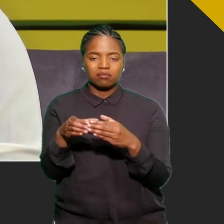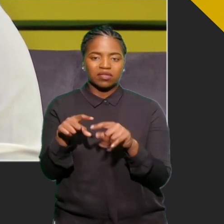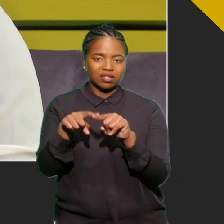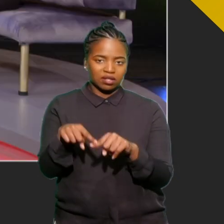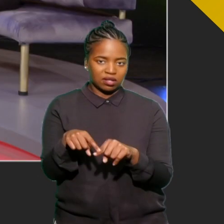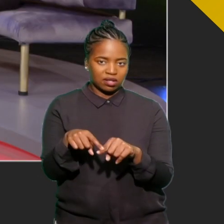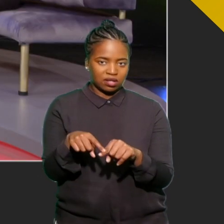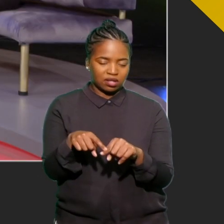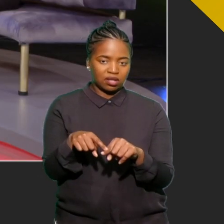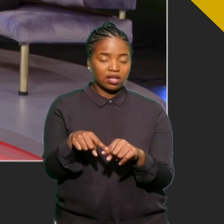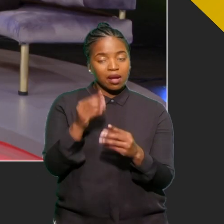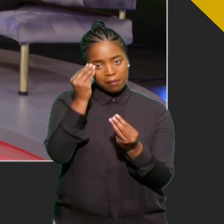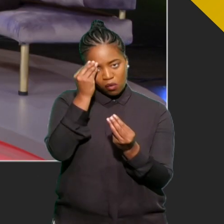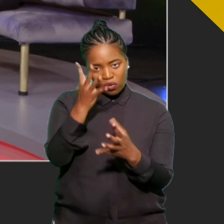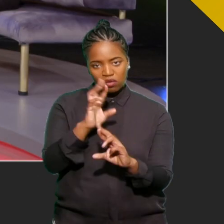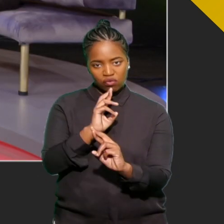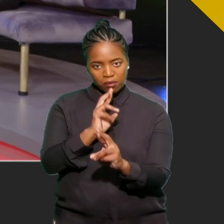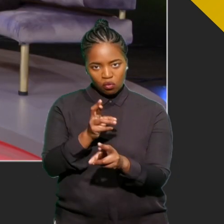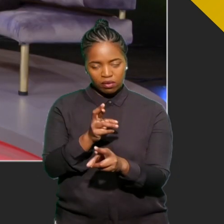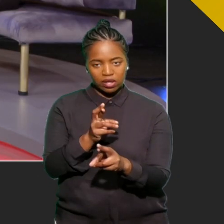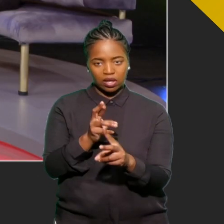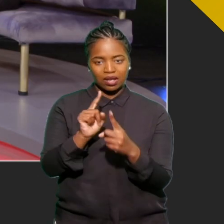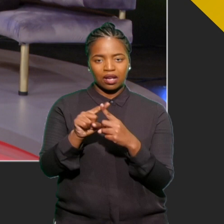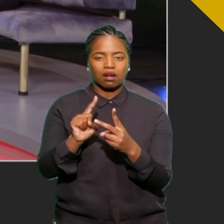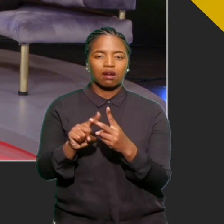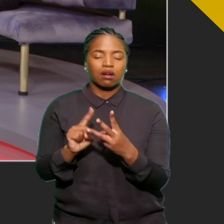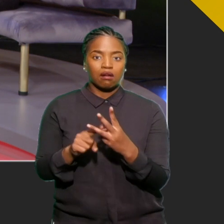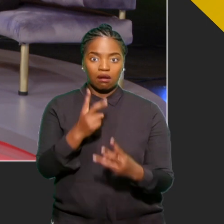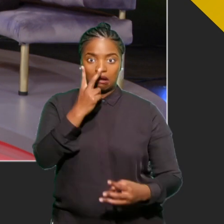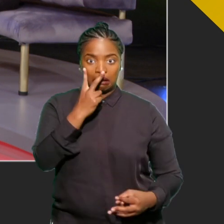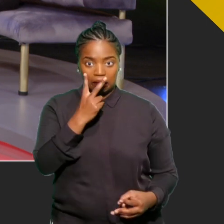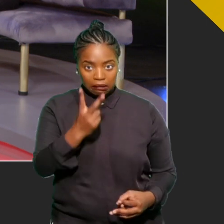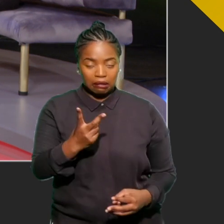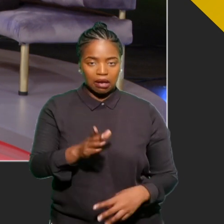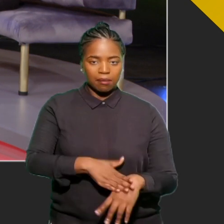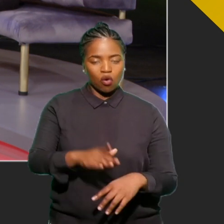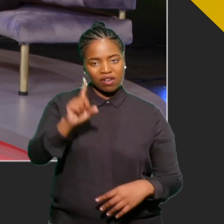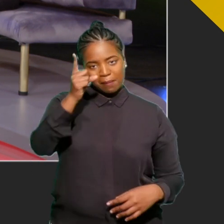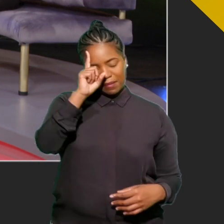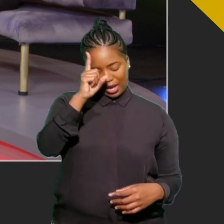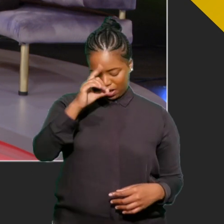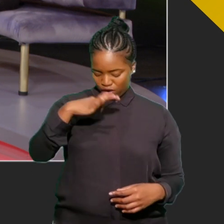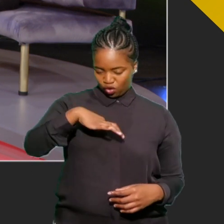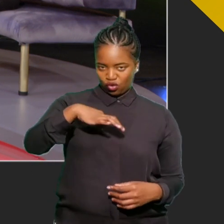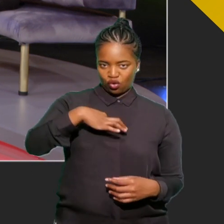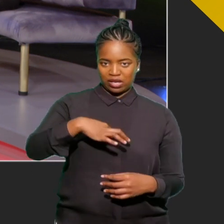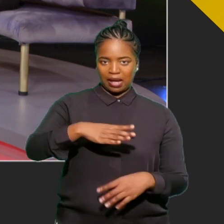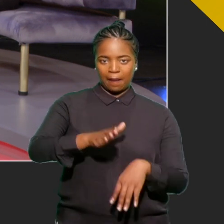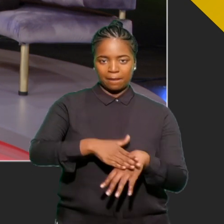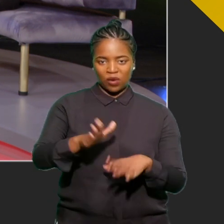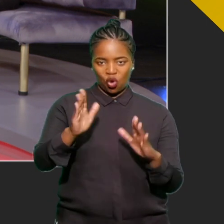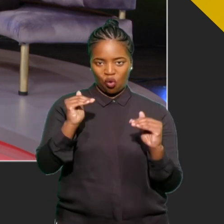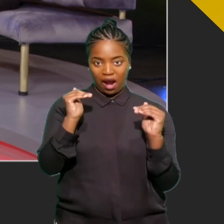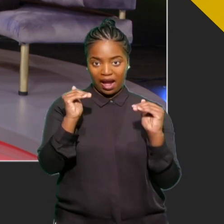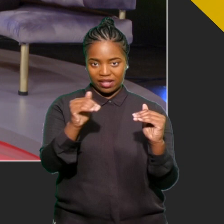So reporting of these cases, the visibility of black teenage pregnancy is higher